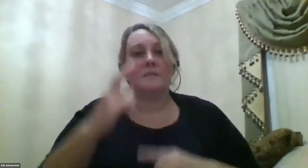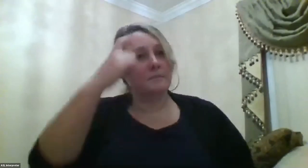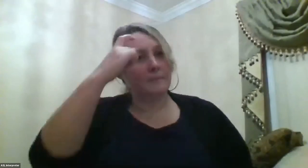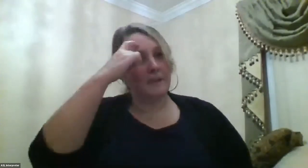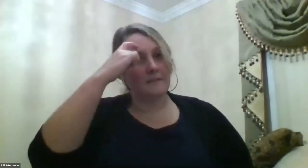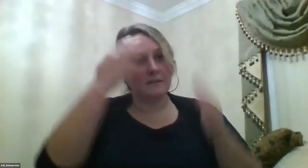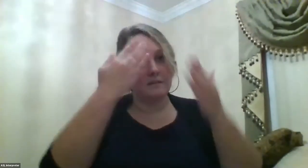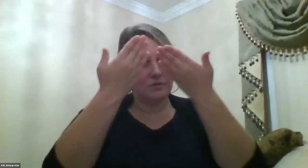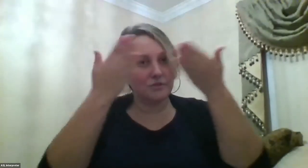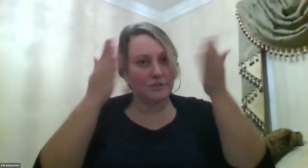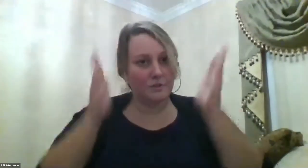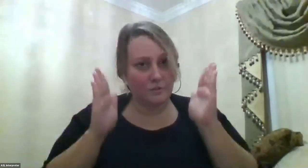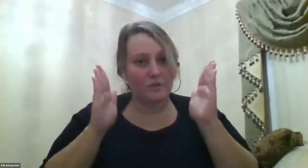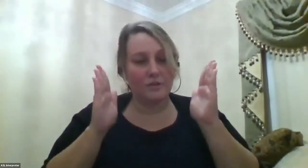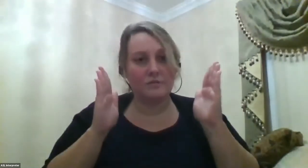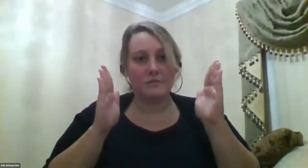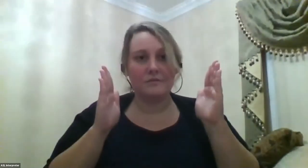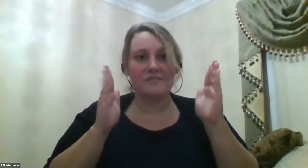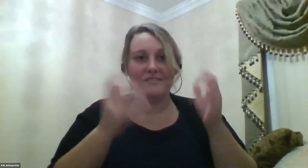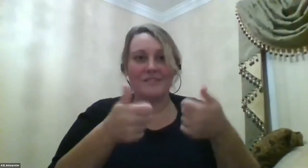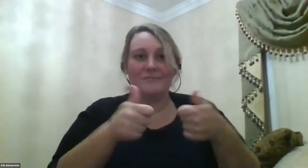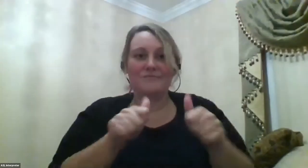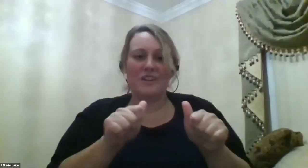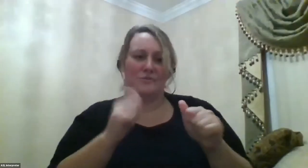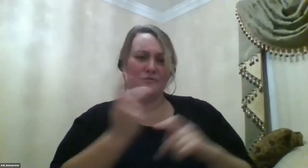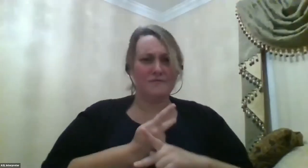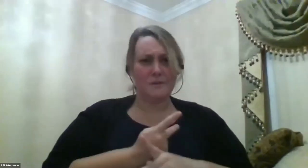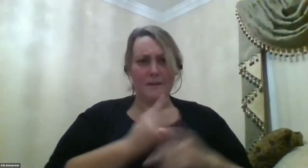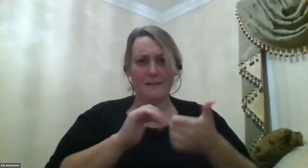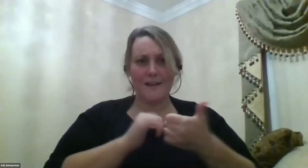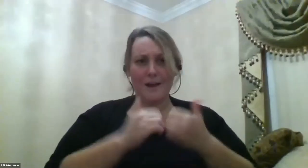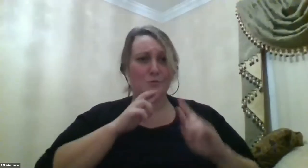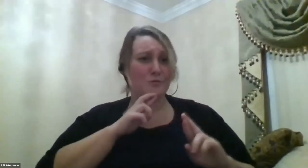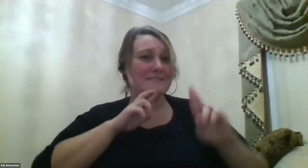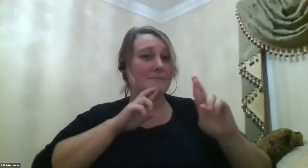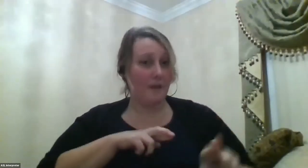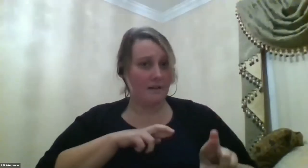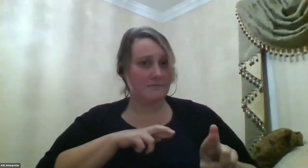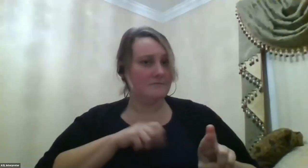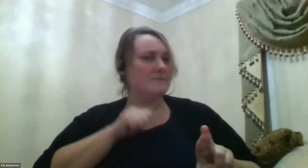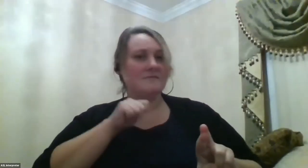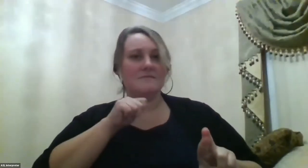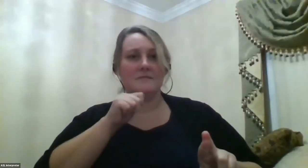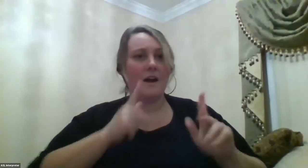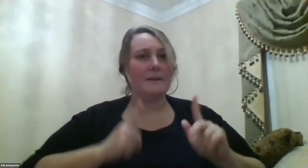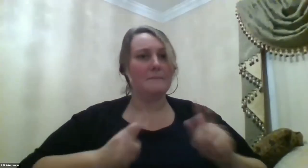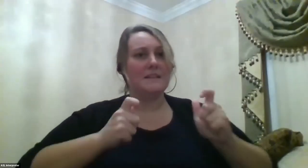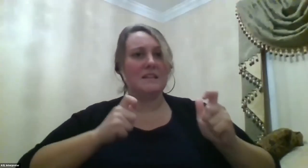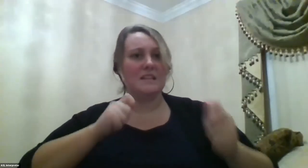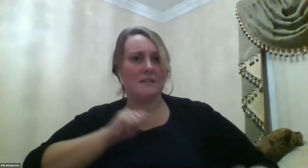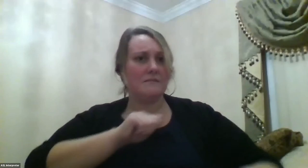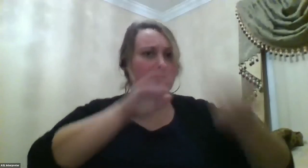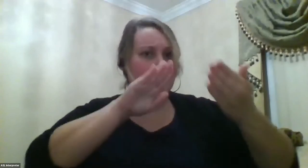to figure out how to respond to things and not react to them. And I think history and research is,